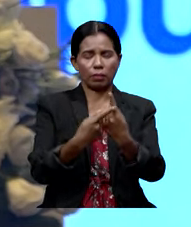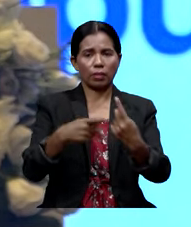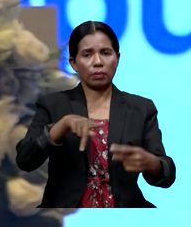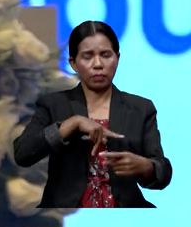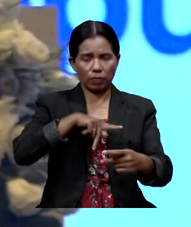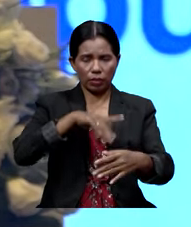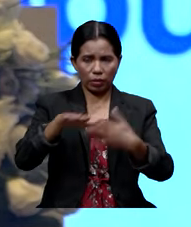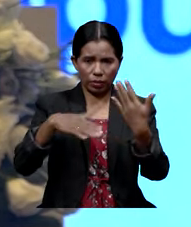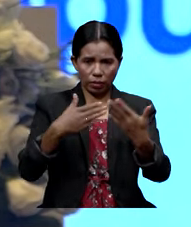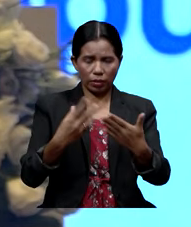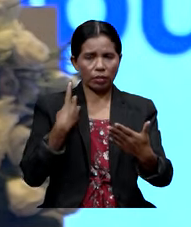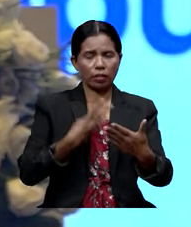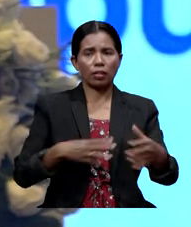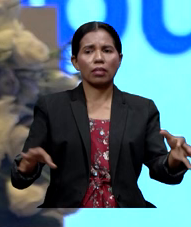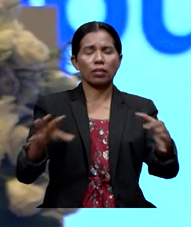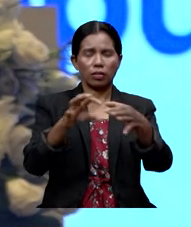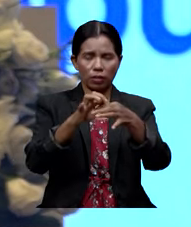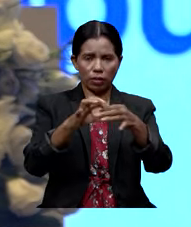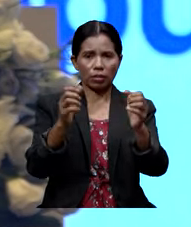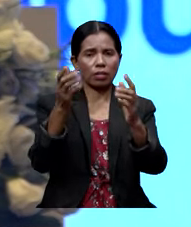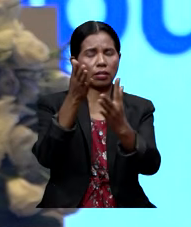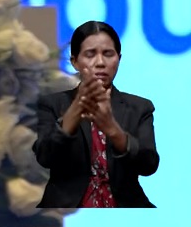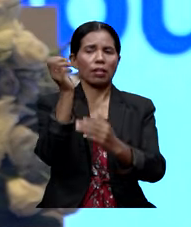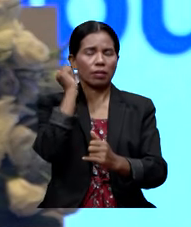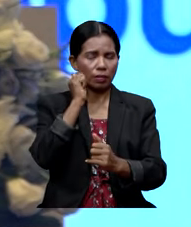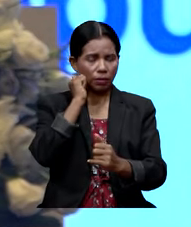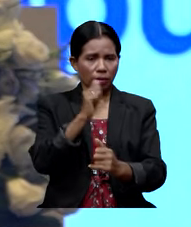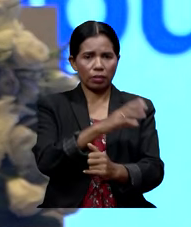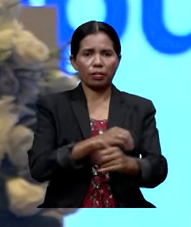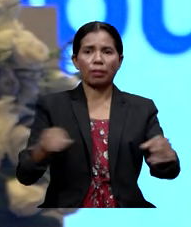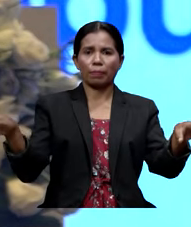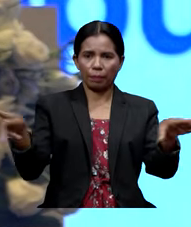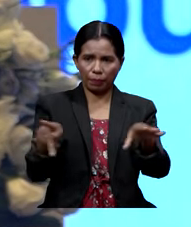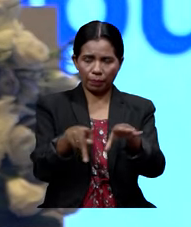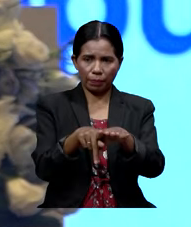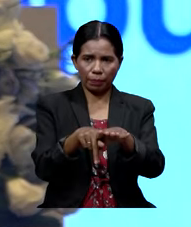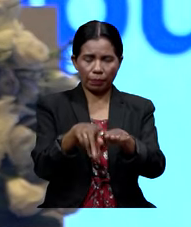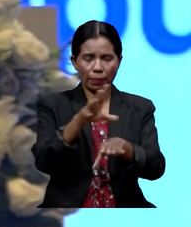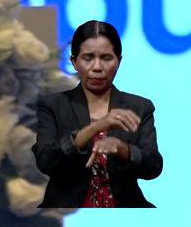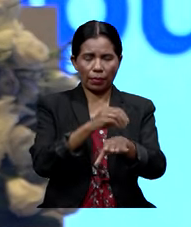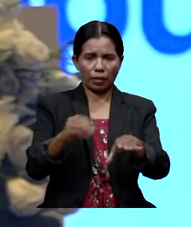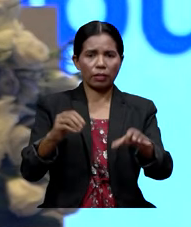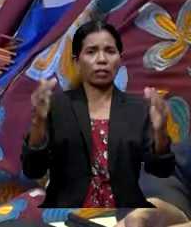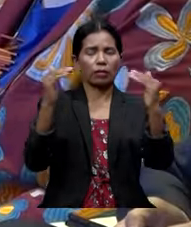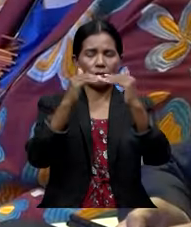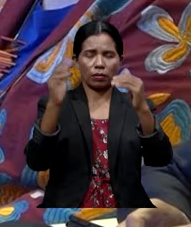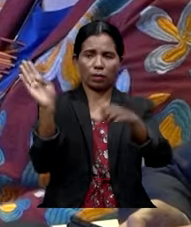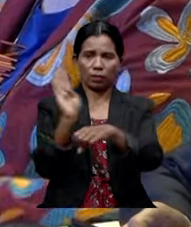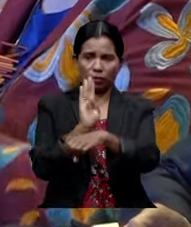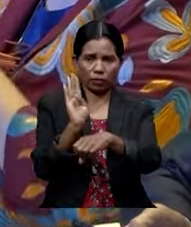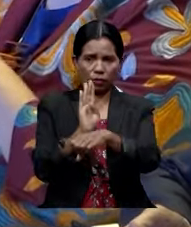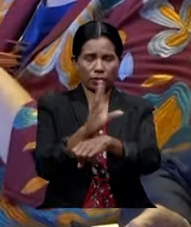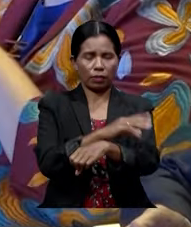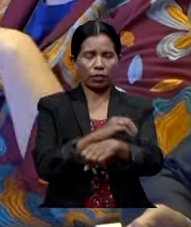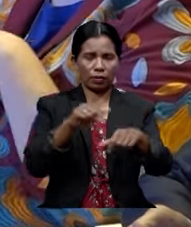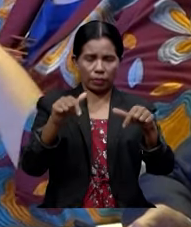who have joined us here in participation and has built a strong friendship and partnership between